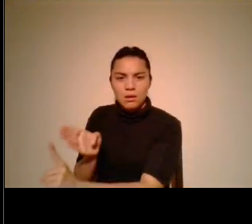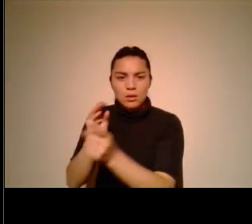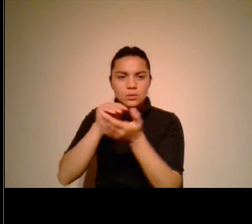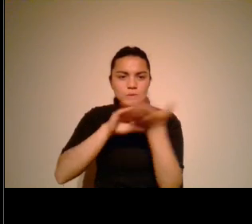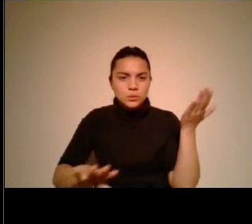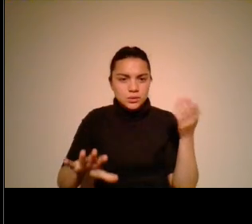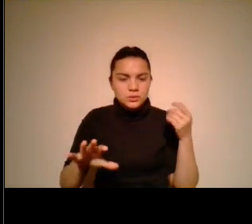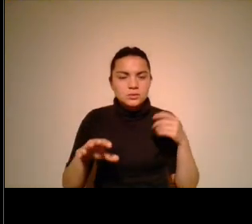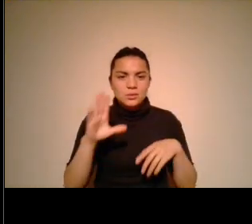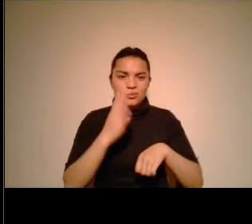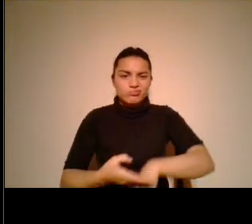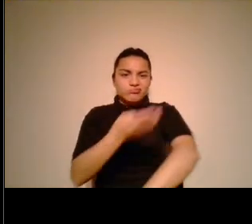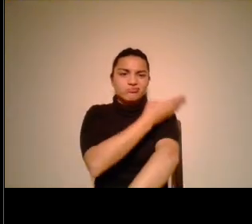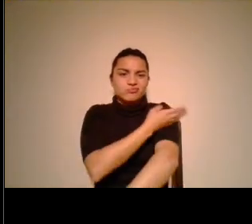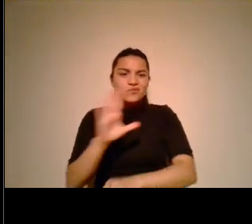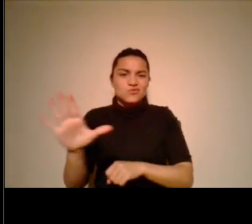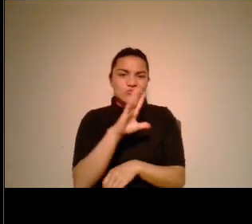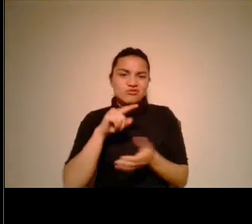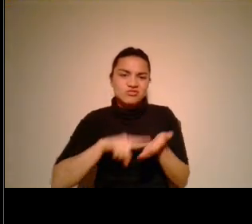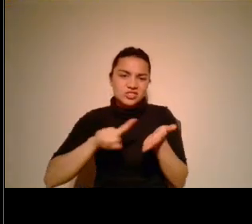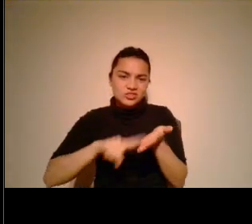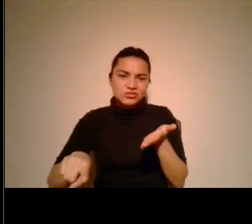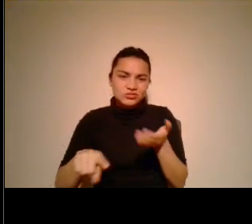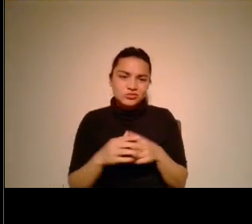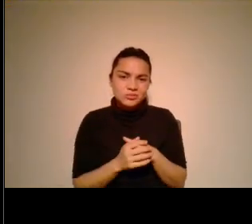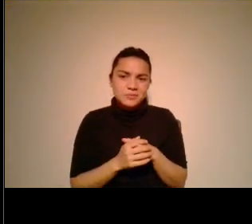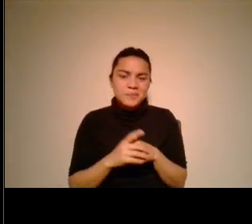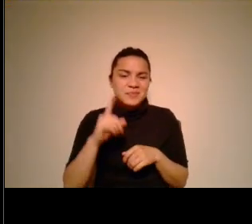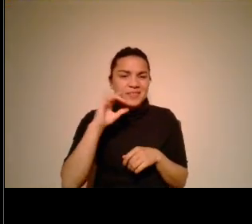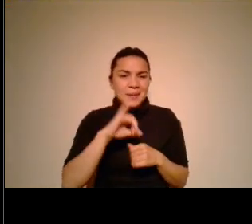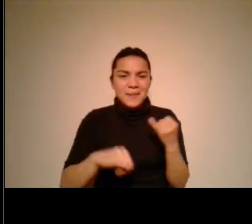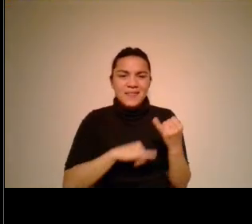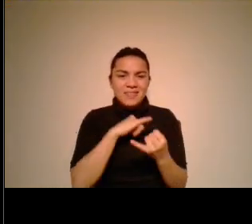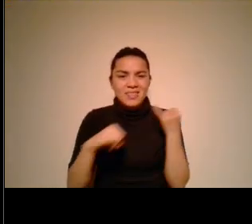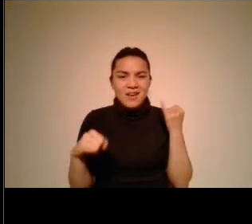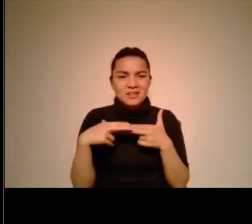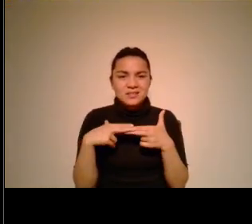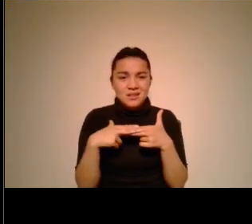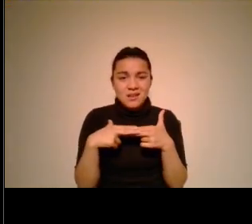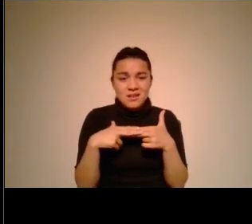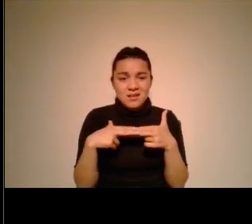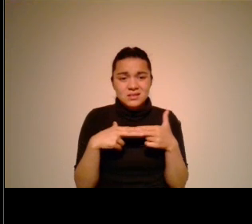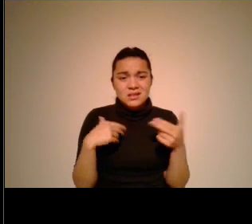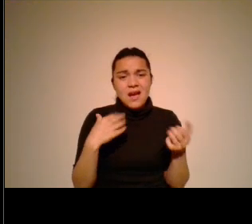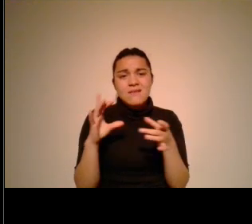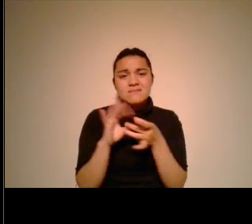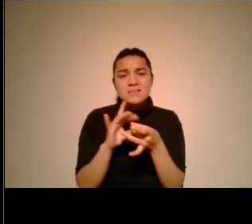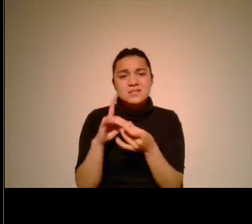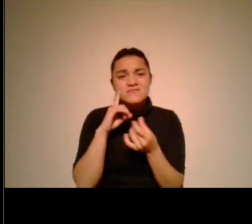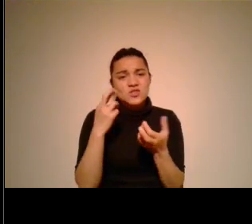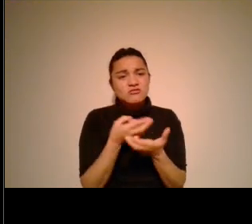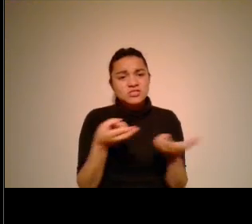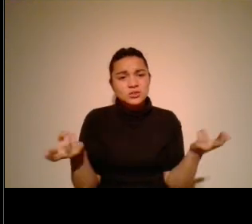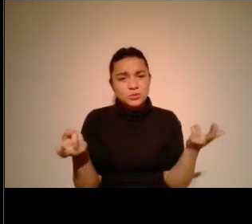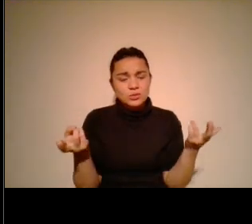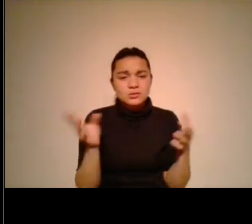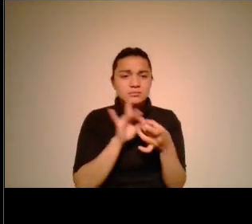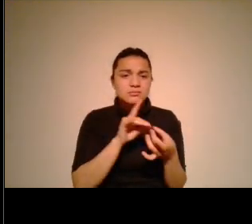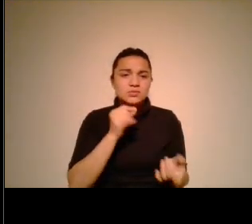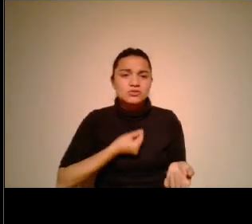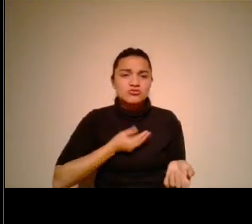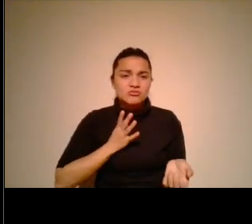improve your research. And I think, yes, this is my last slide. I have some links for resources about translinguistics, and